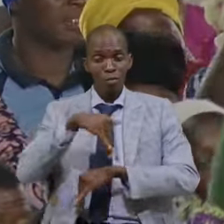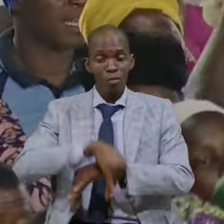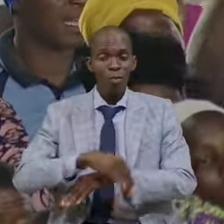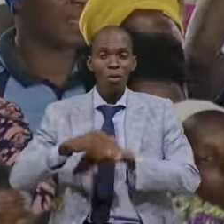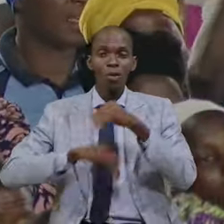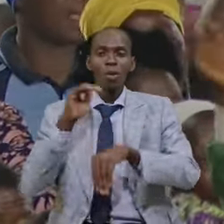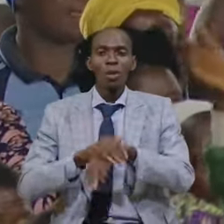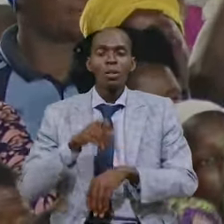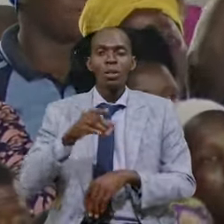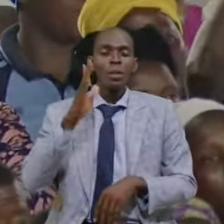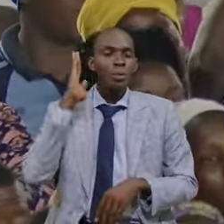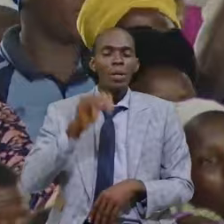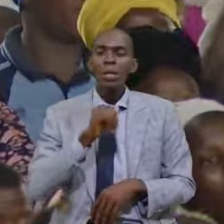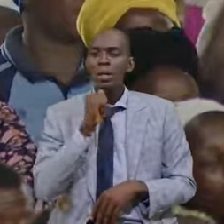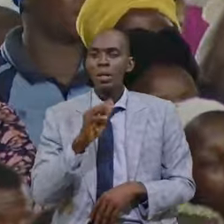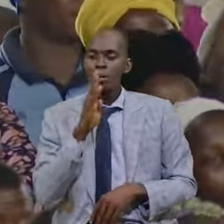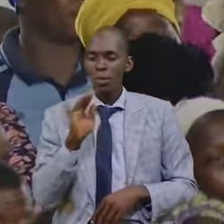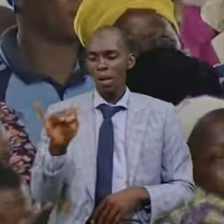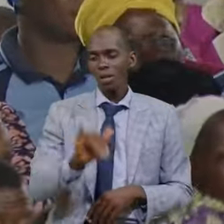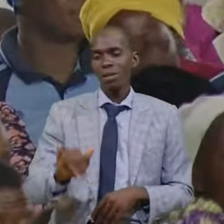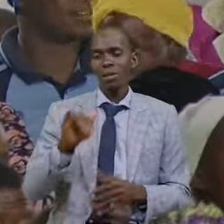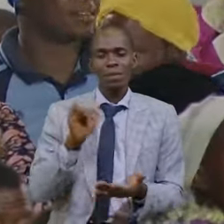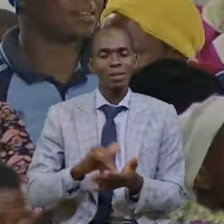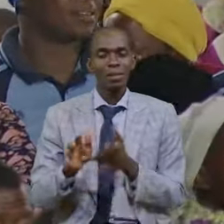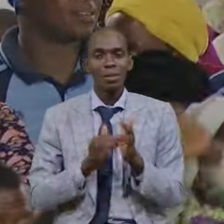be ordinary. You will be